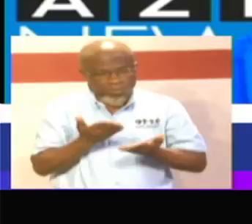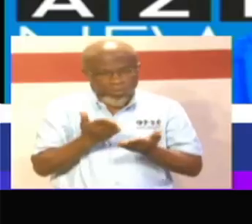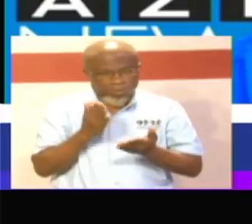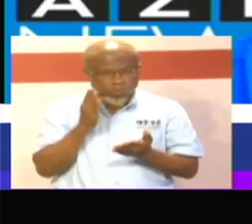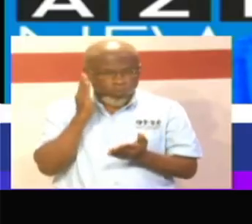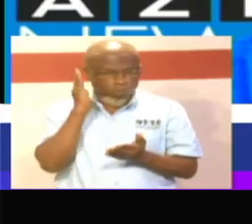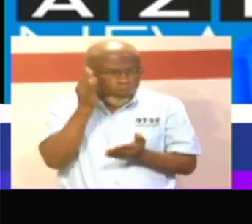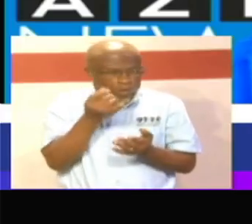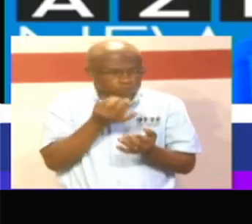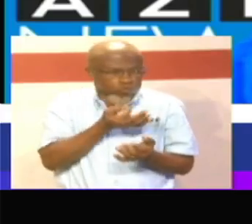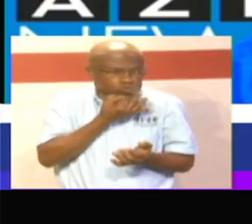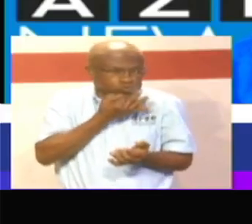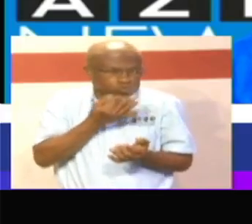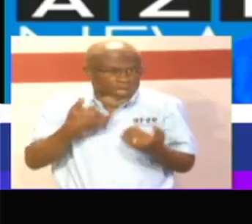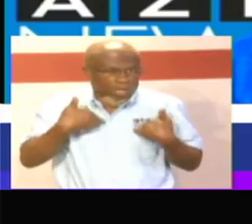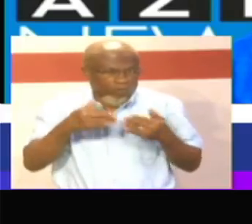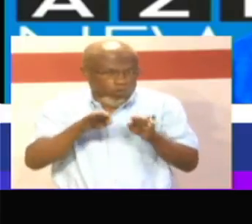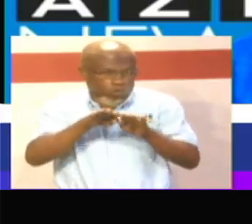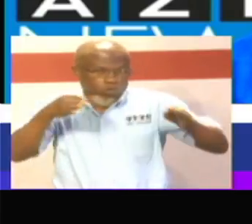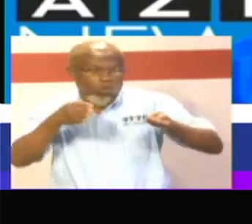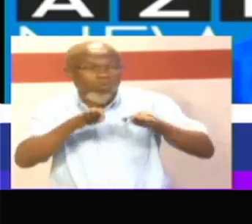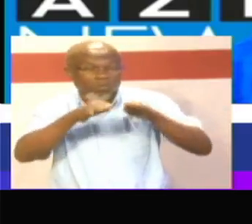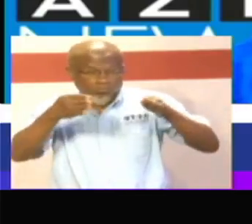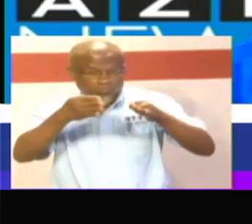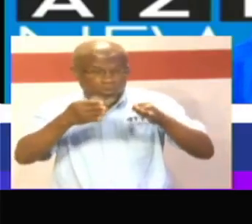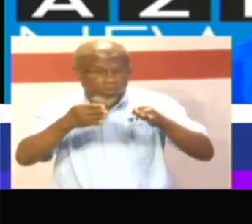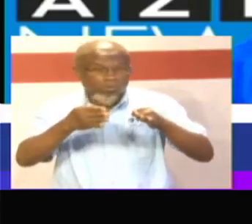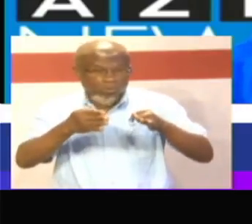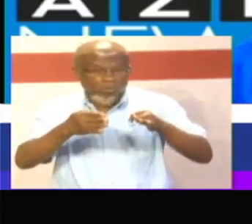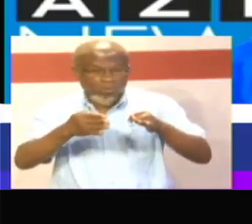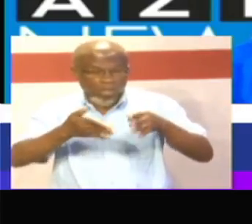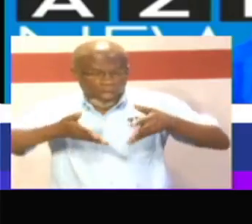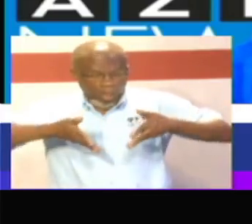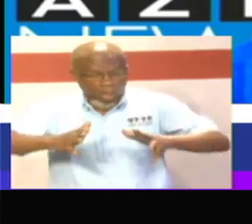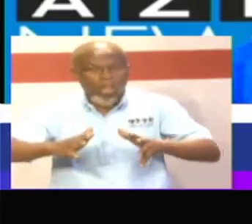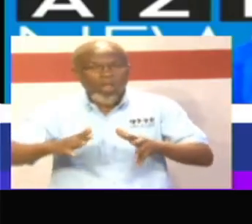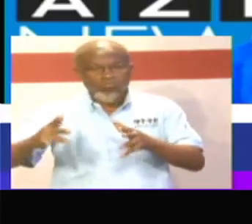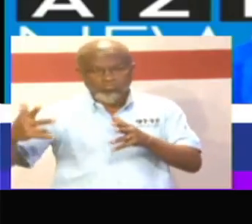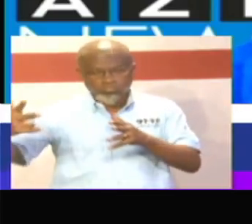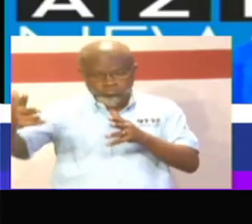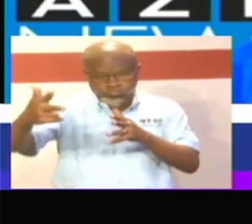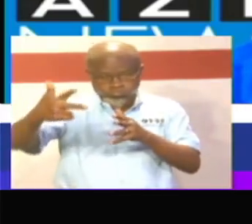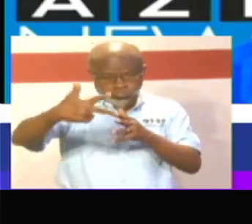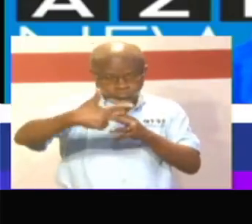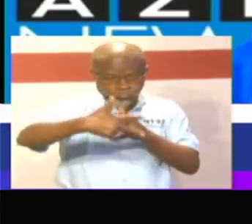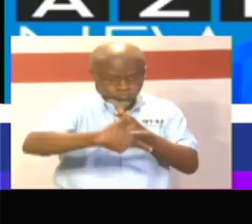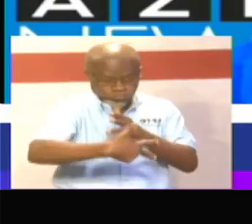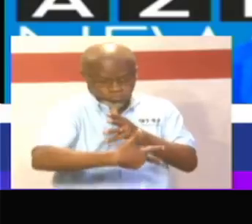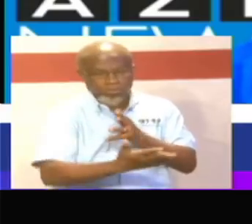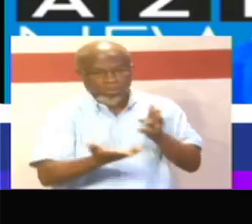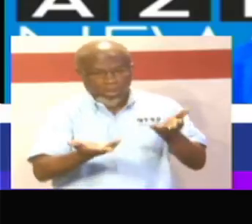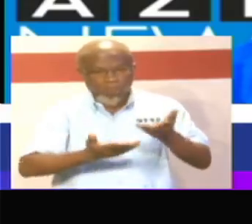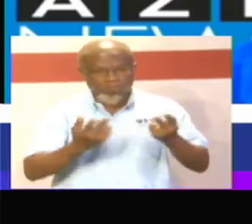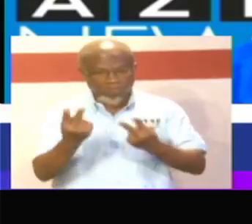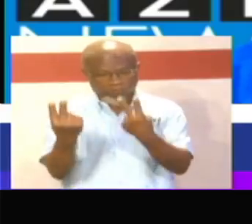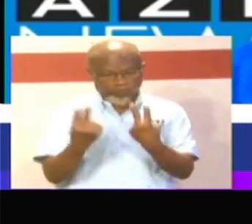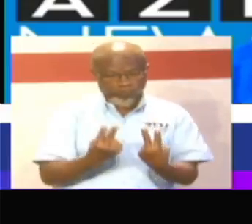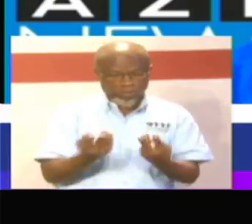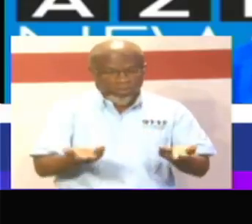industry open up? Because some of the stakeholders are saying that the passengers and crew members on these cruise